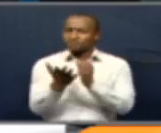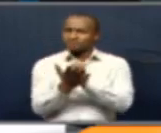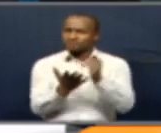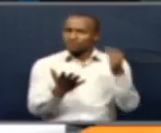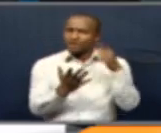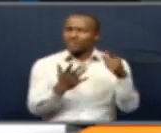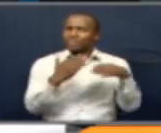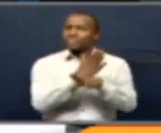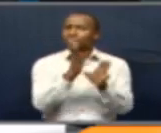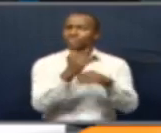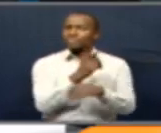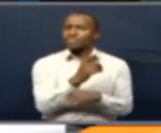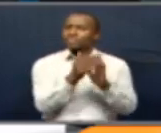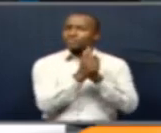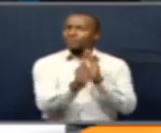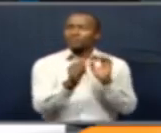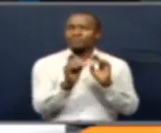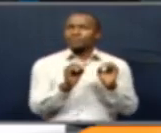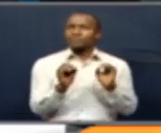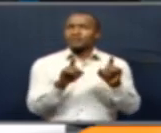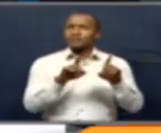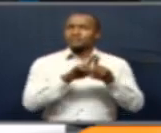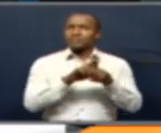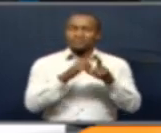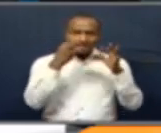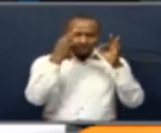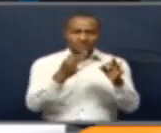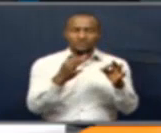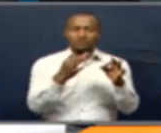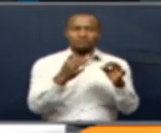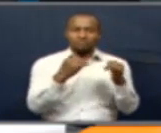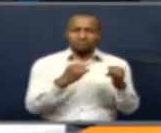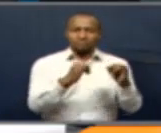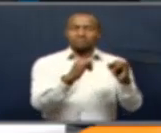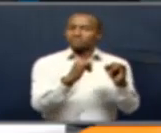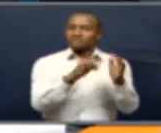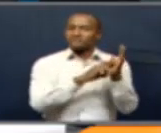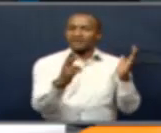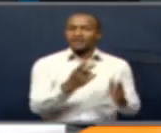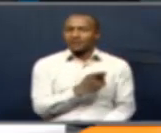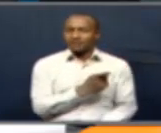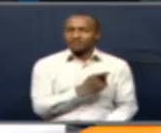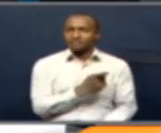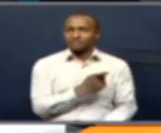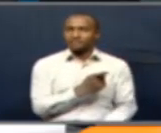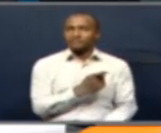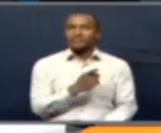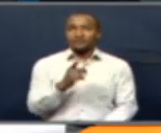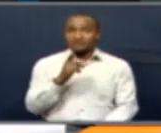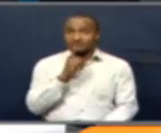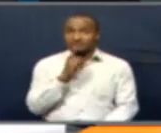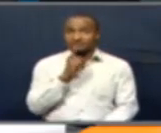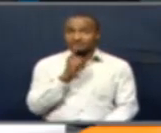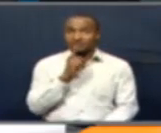dishonesty, incompetence and failure to implement decisions of the National Executive Council. They say despite Sossion's defiance, he